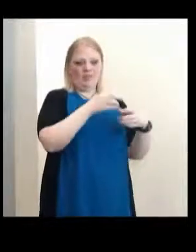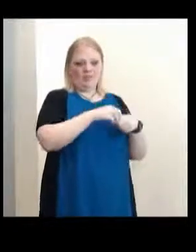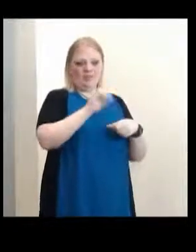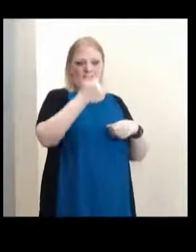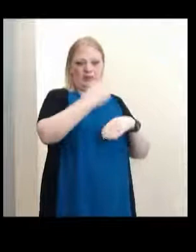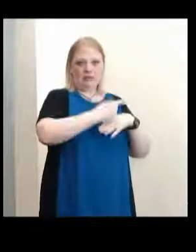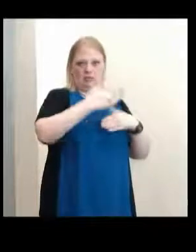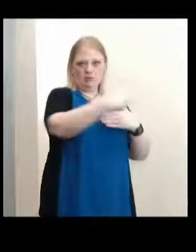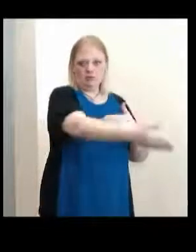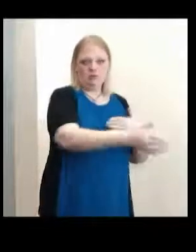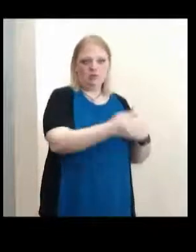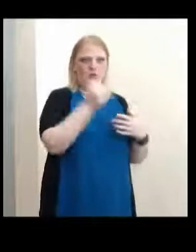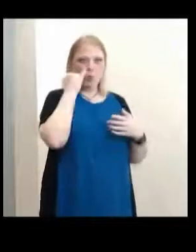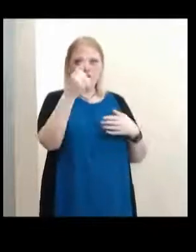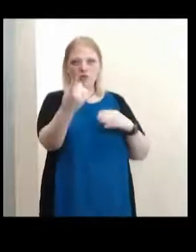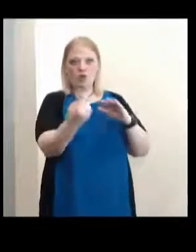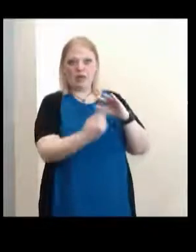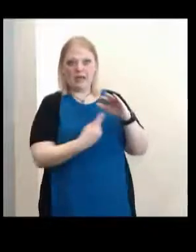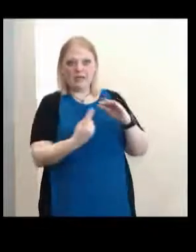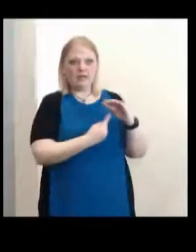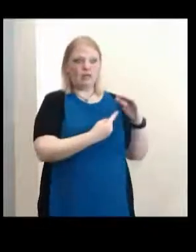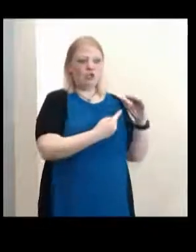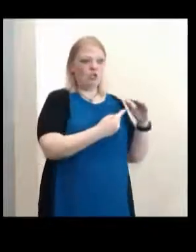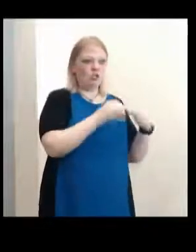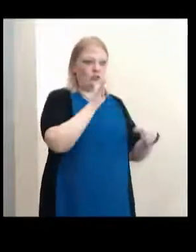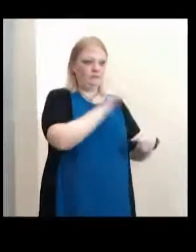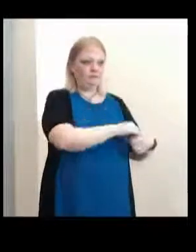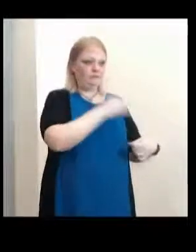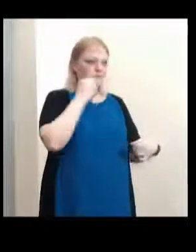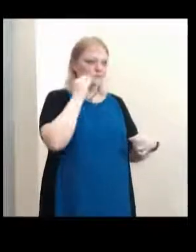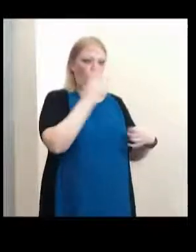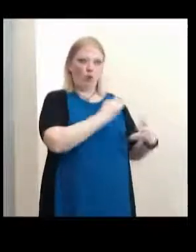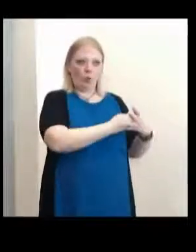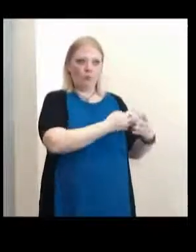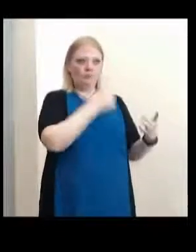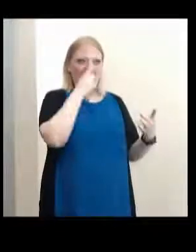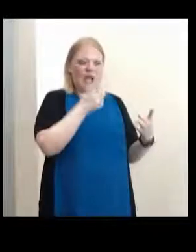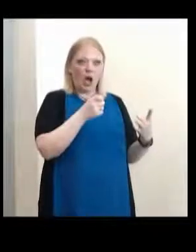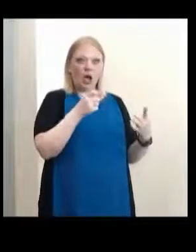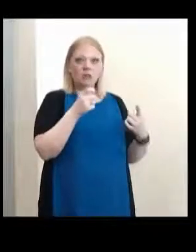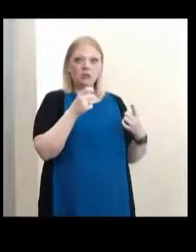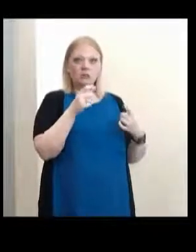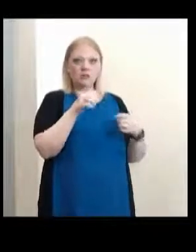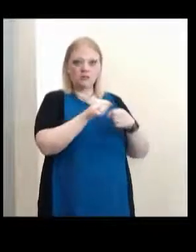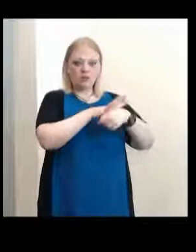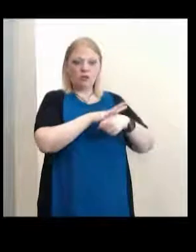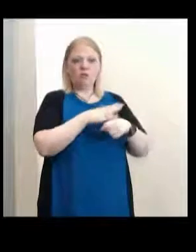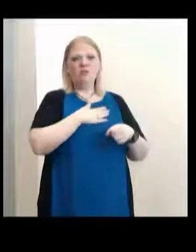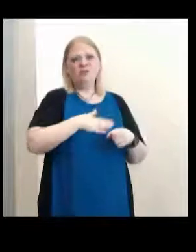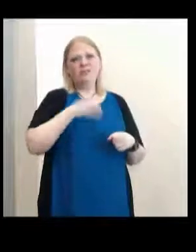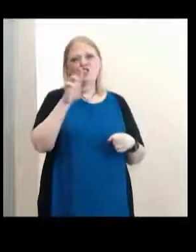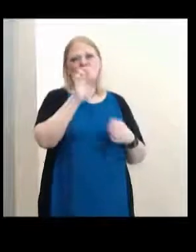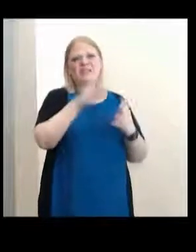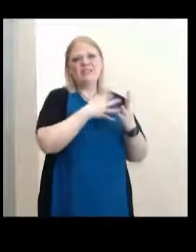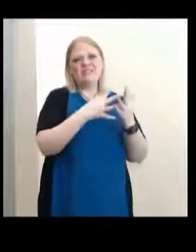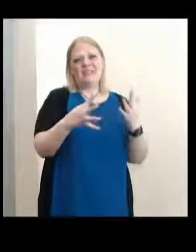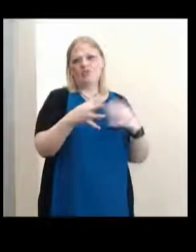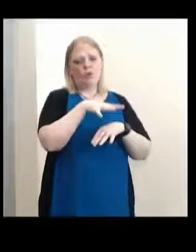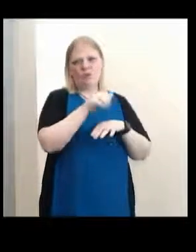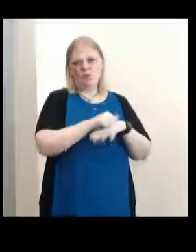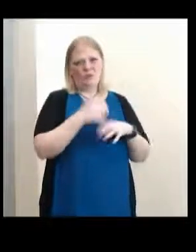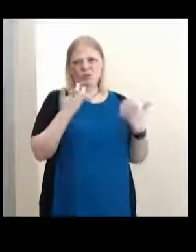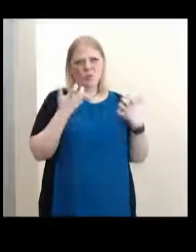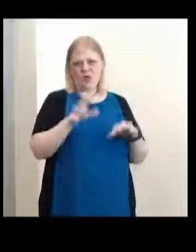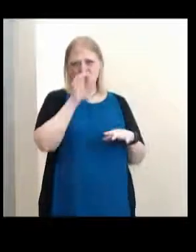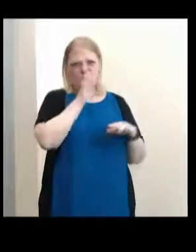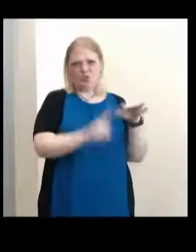So if you're in isolation or quarantine because of COVID-19, please reschedule your appointment. We don't want you to